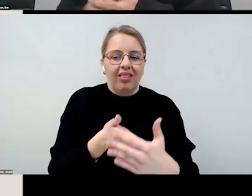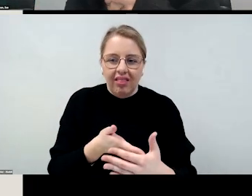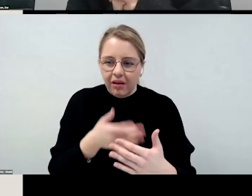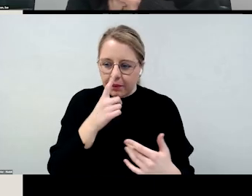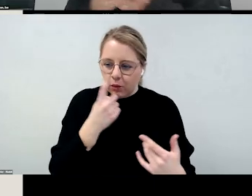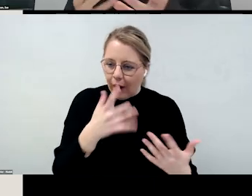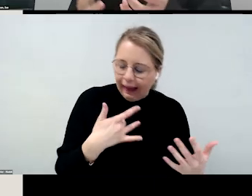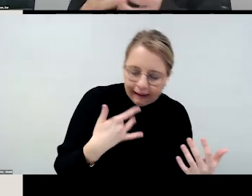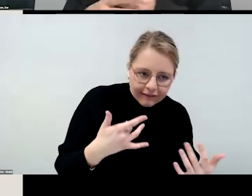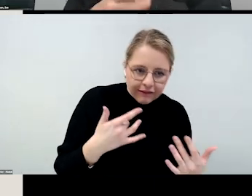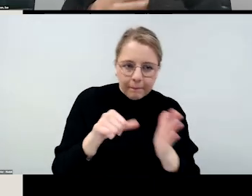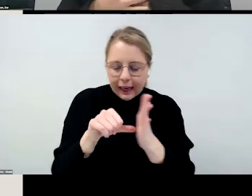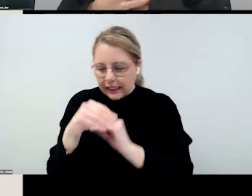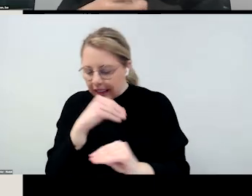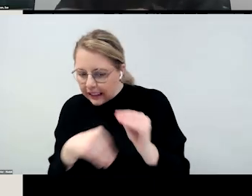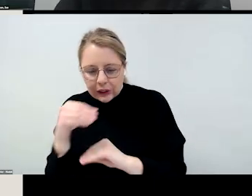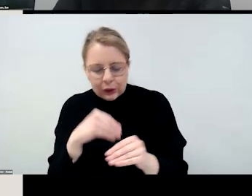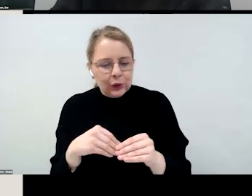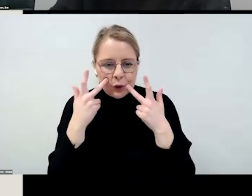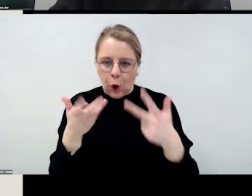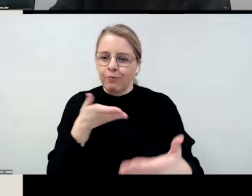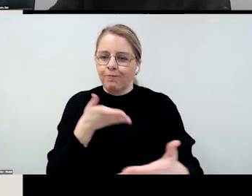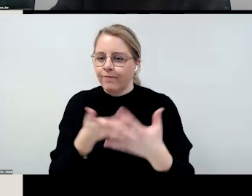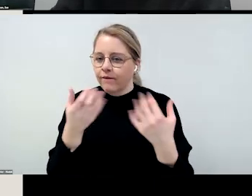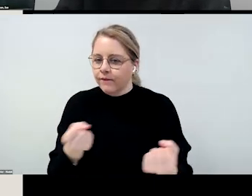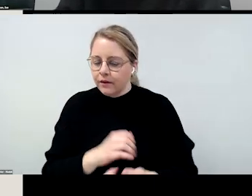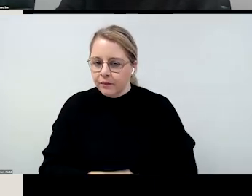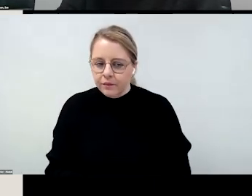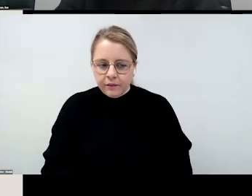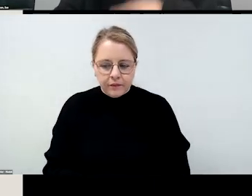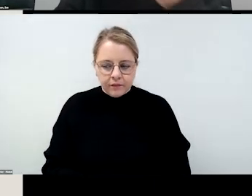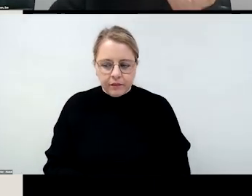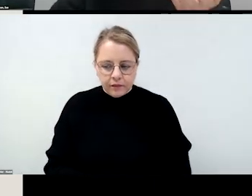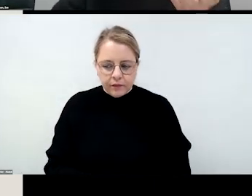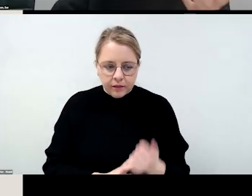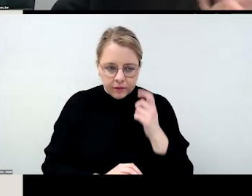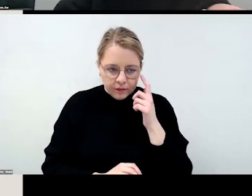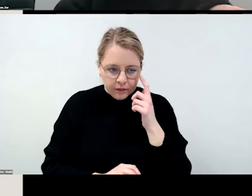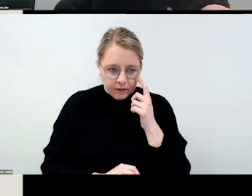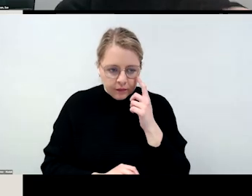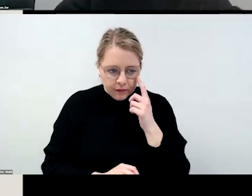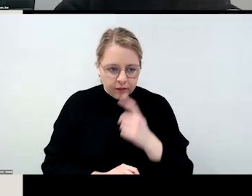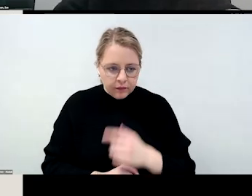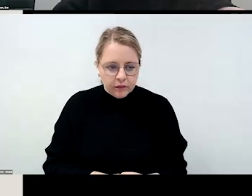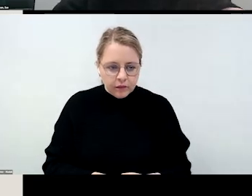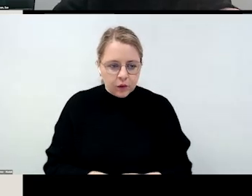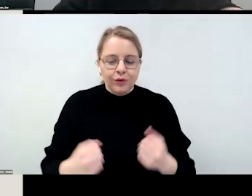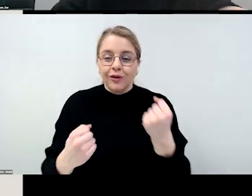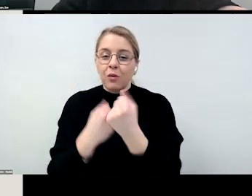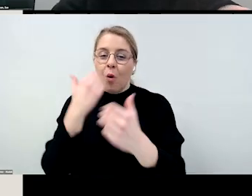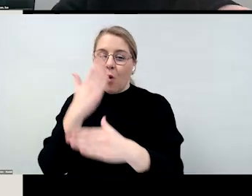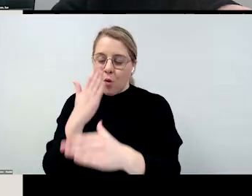with intellectual disability may face when trying to reach healthcare. We also notice that the support workers' schedules don't line up